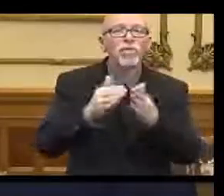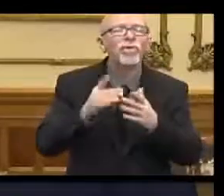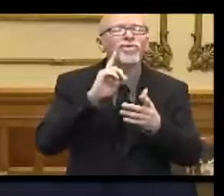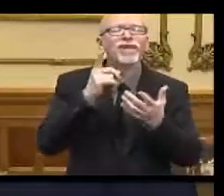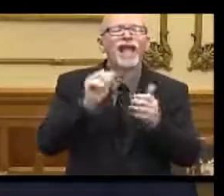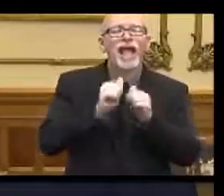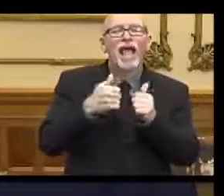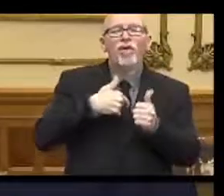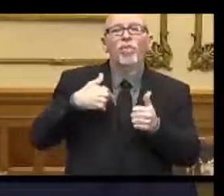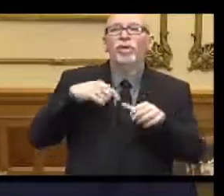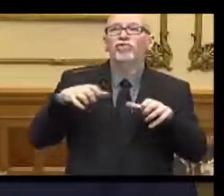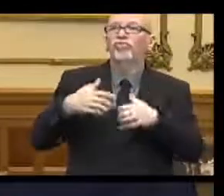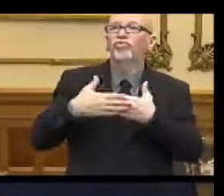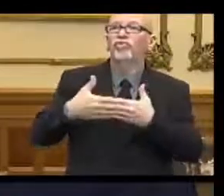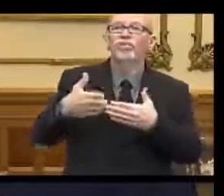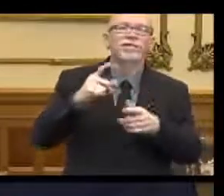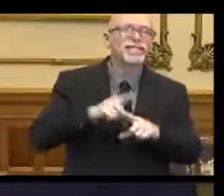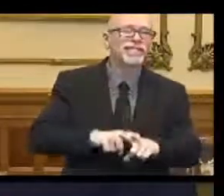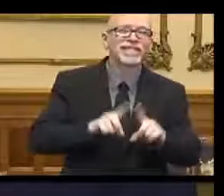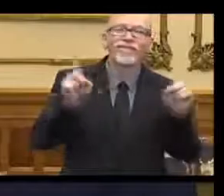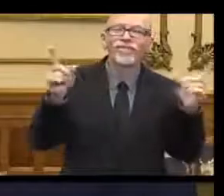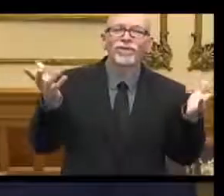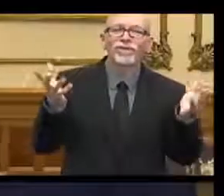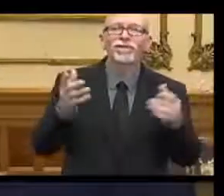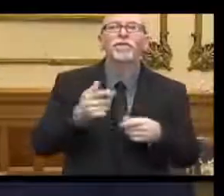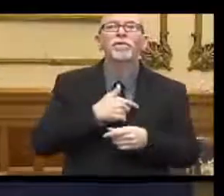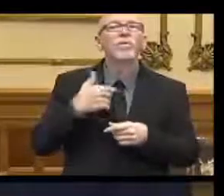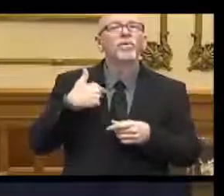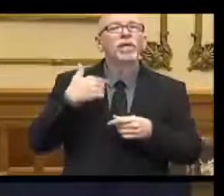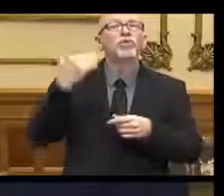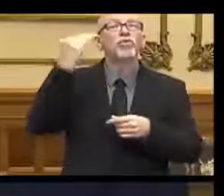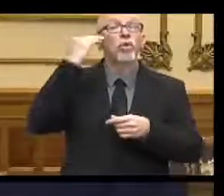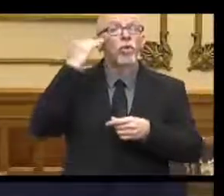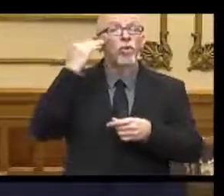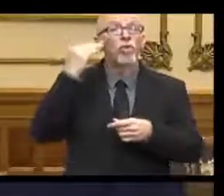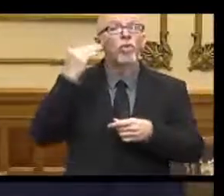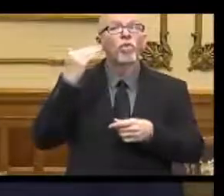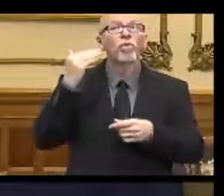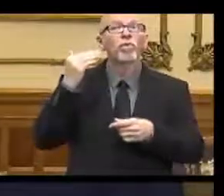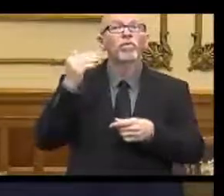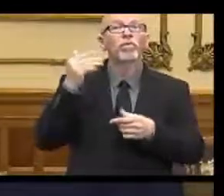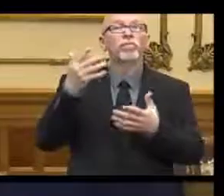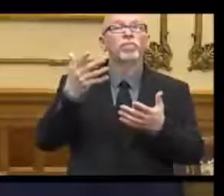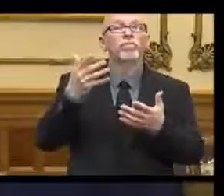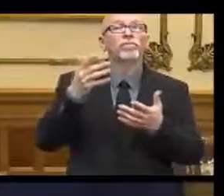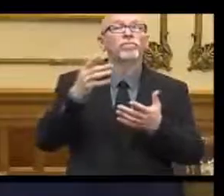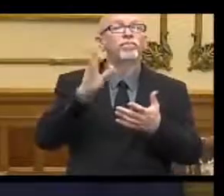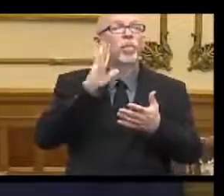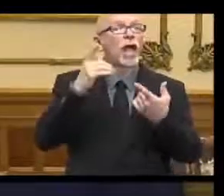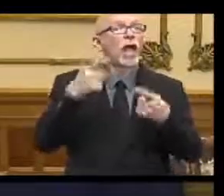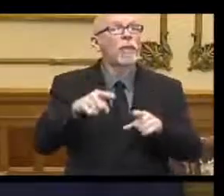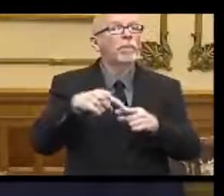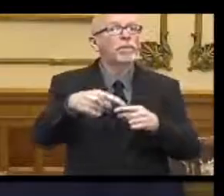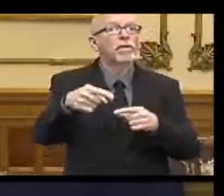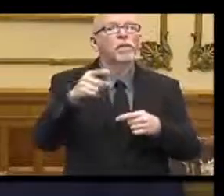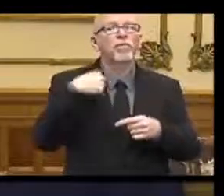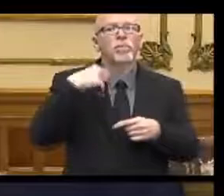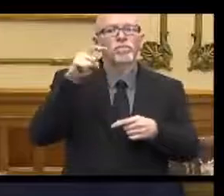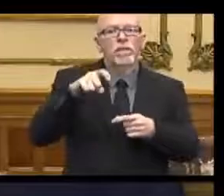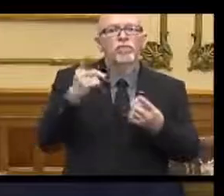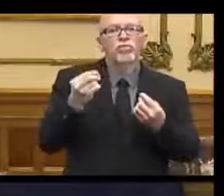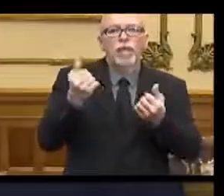business will be different. What we know will be a prerequisite is that it will have to be done